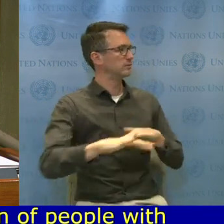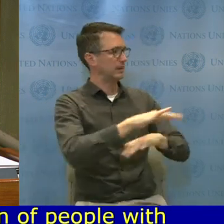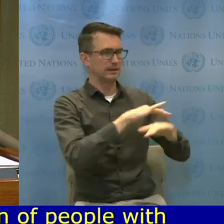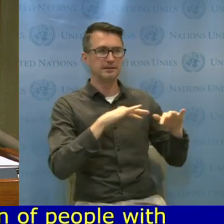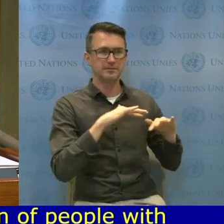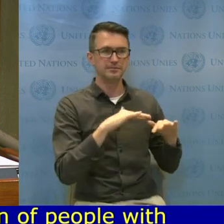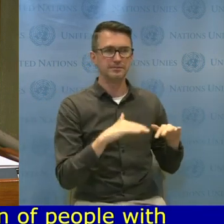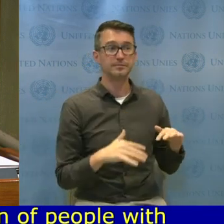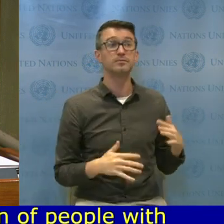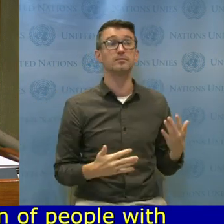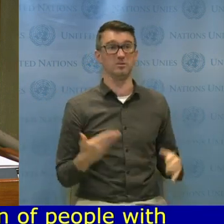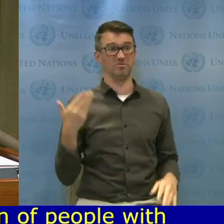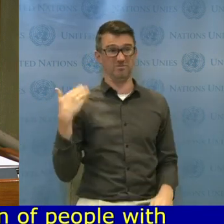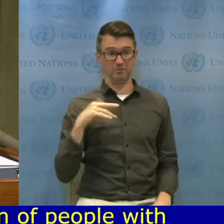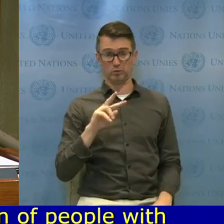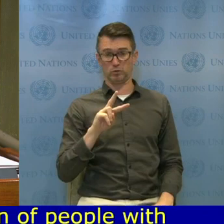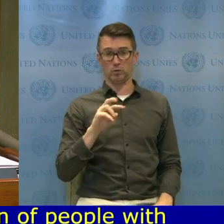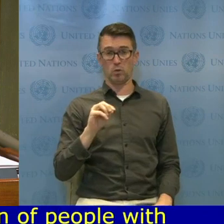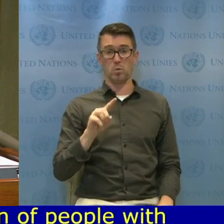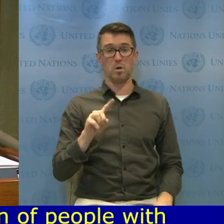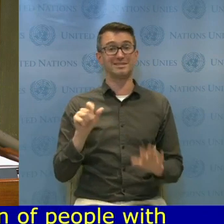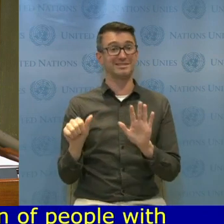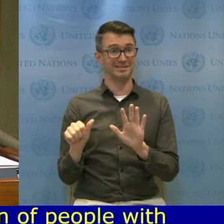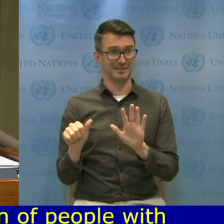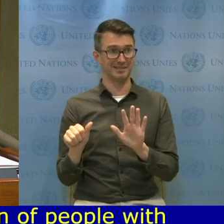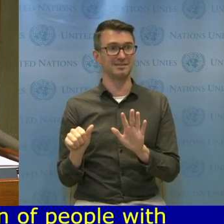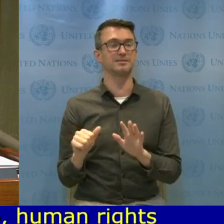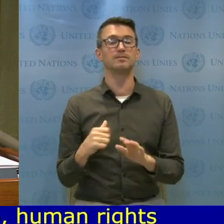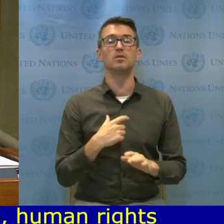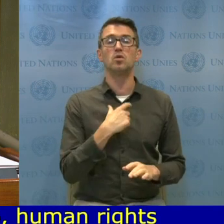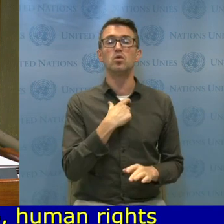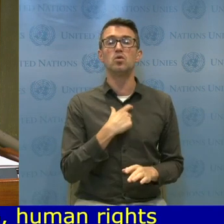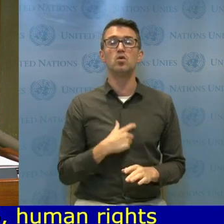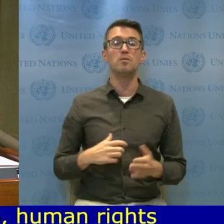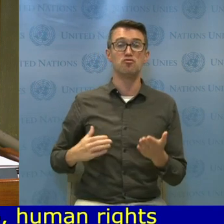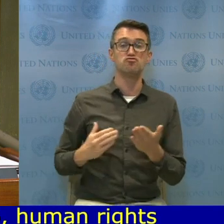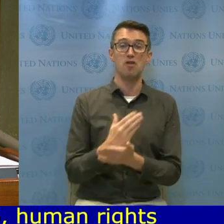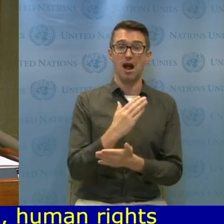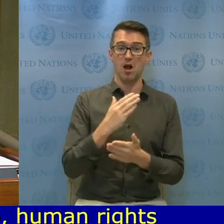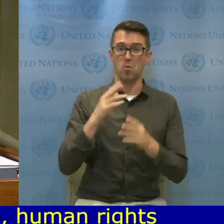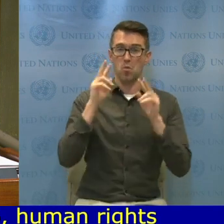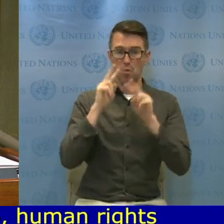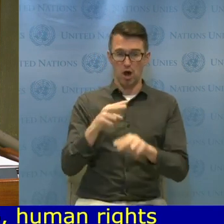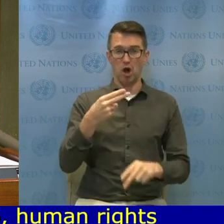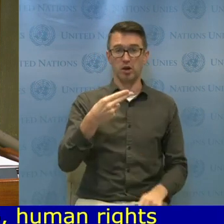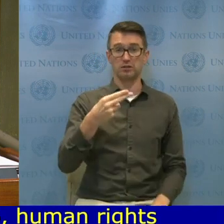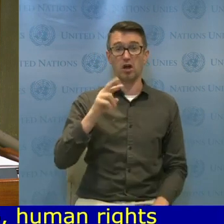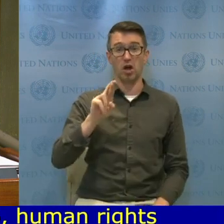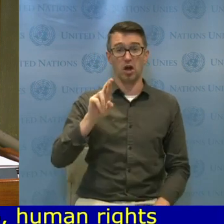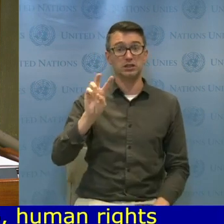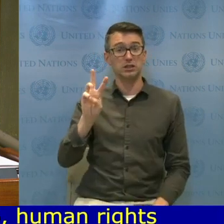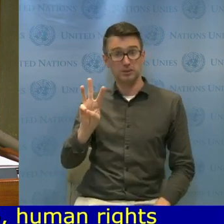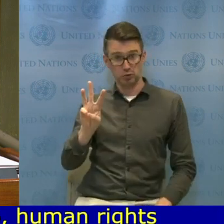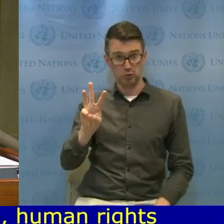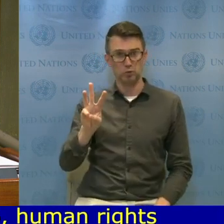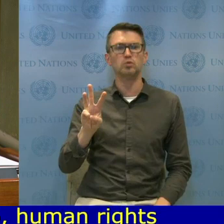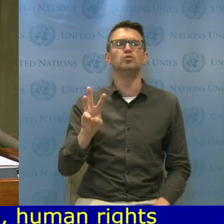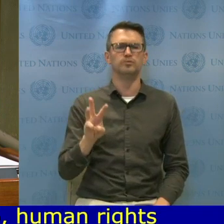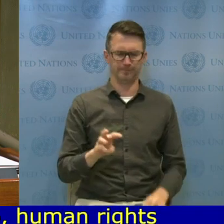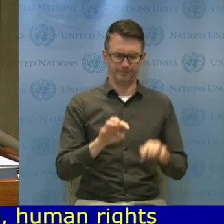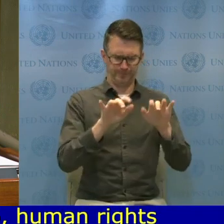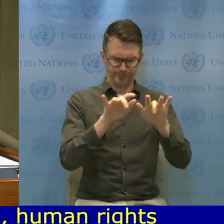arbitrary detention, physical and sexual violence, forced seclusion, and forced contraception as well